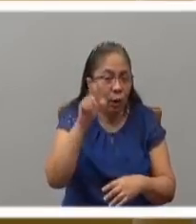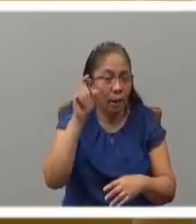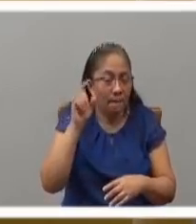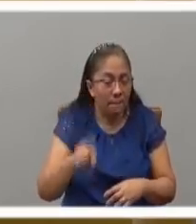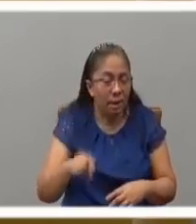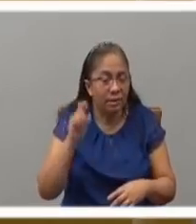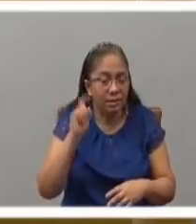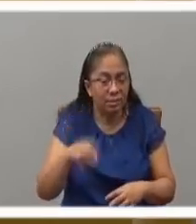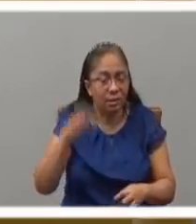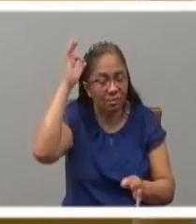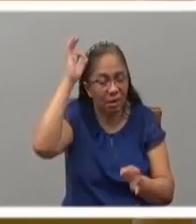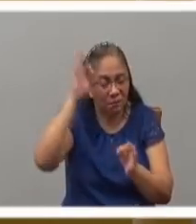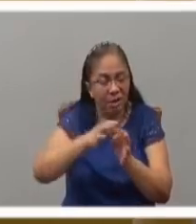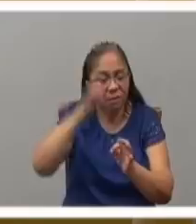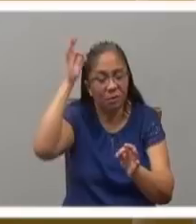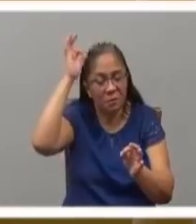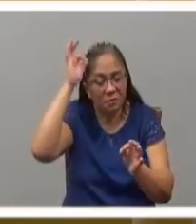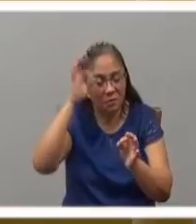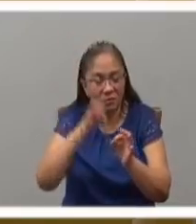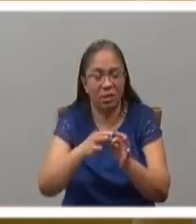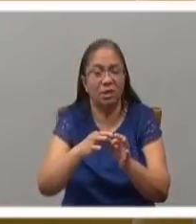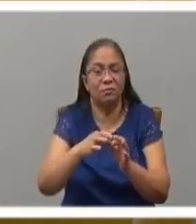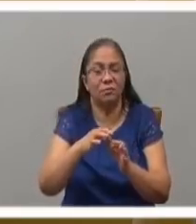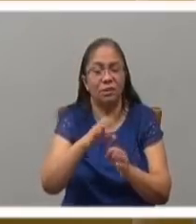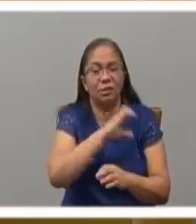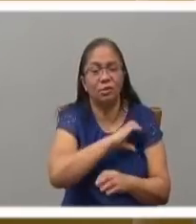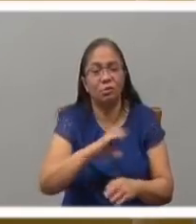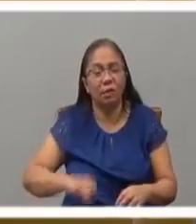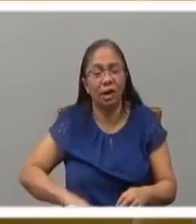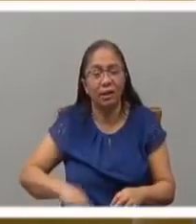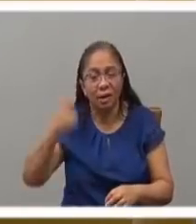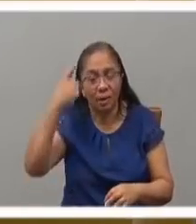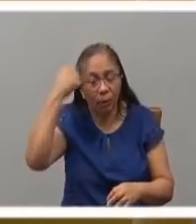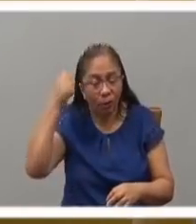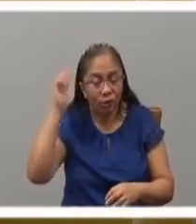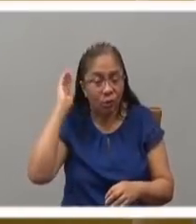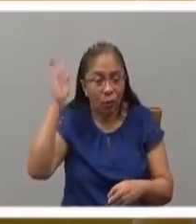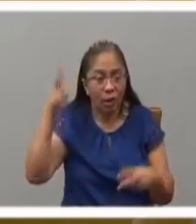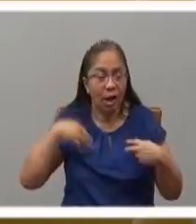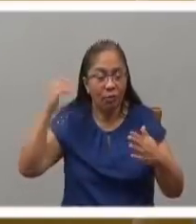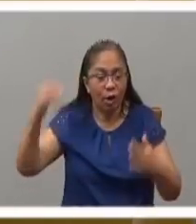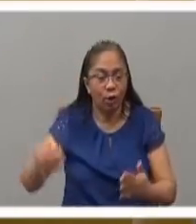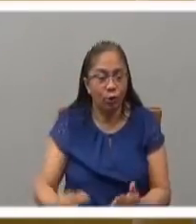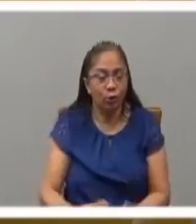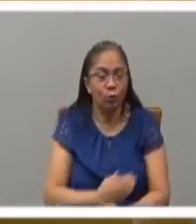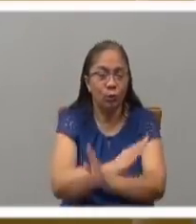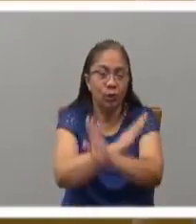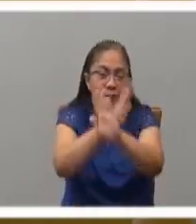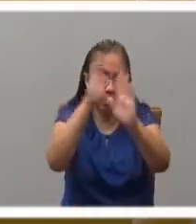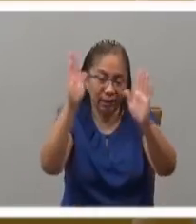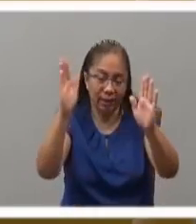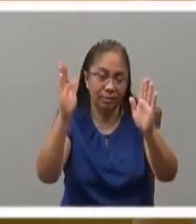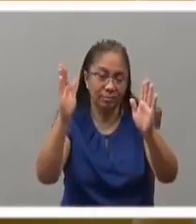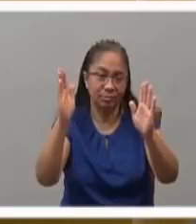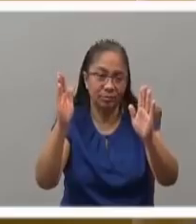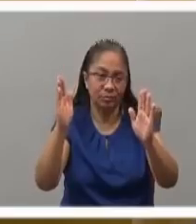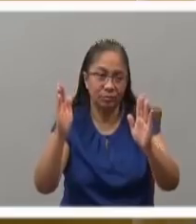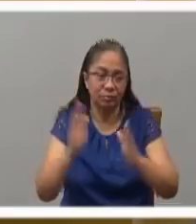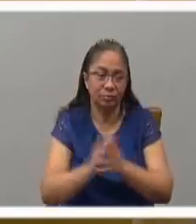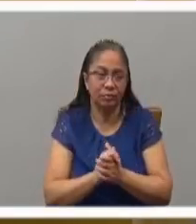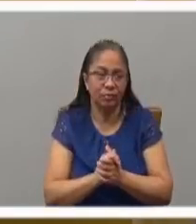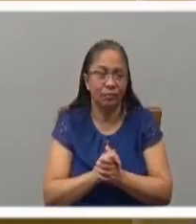loyal to Jesus Christ, for a new day is dawning. The